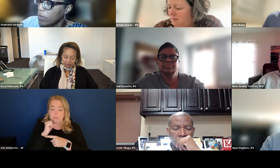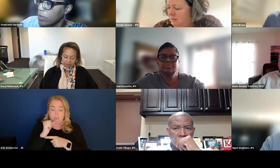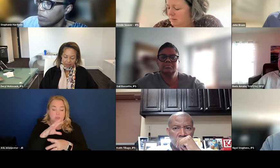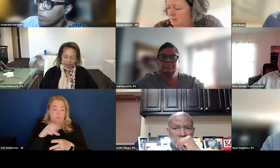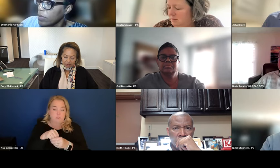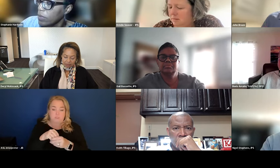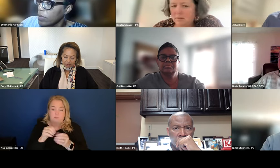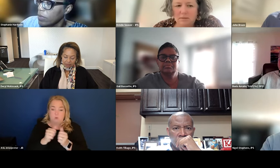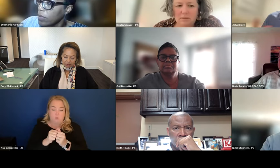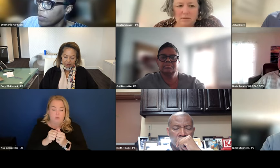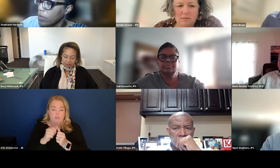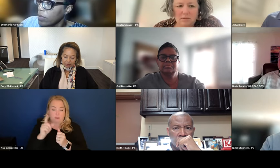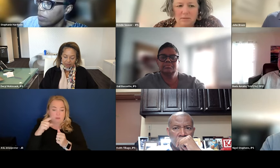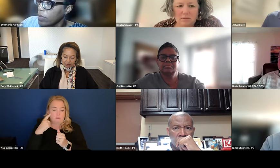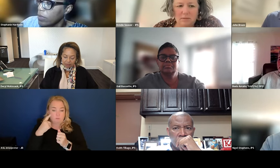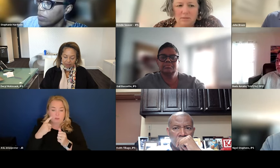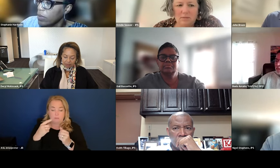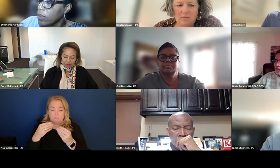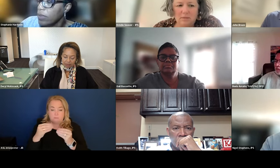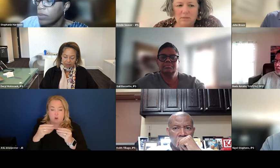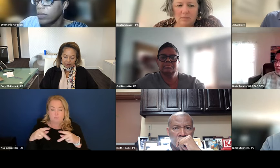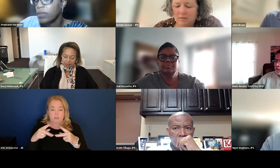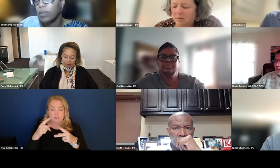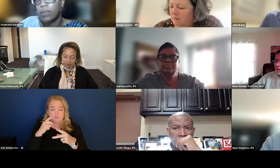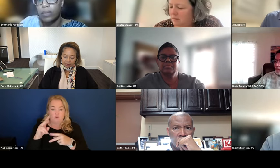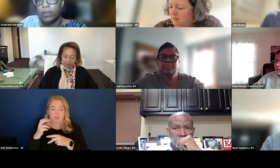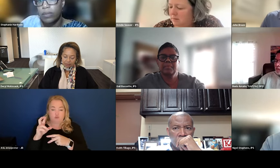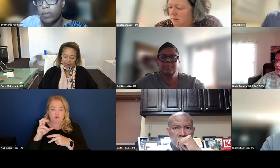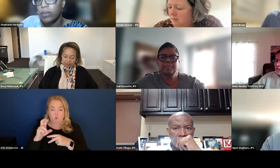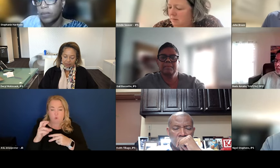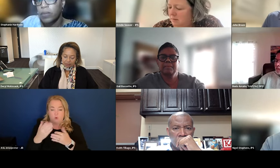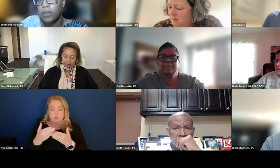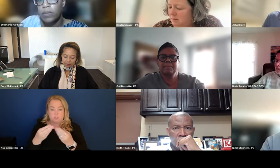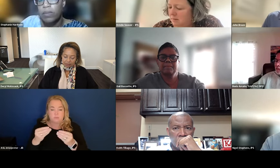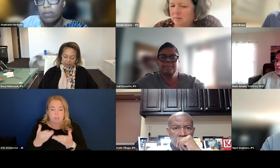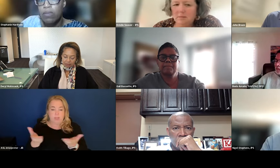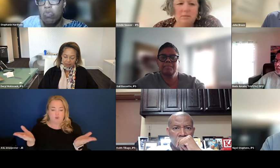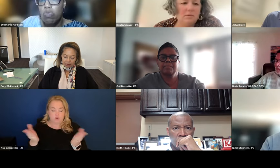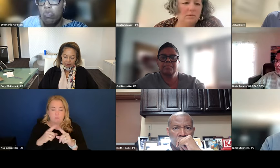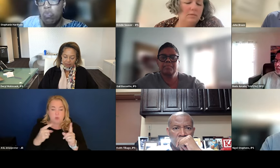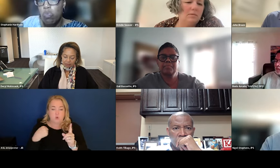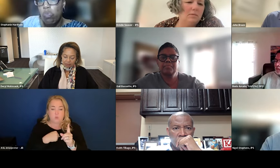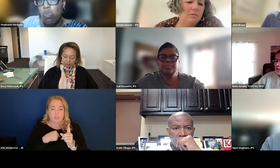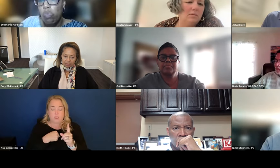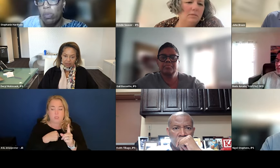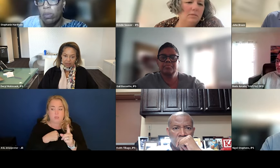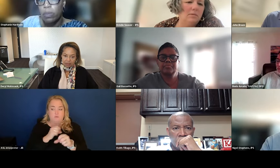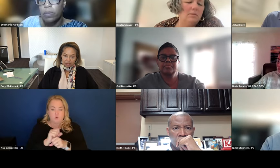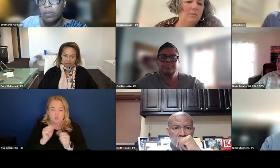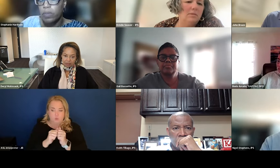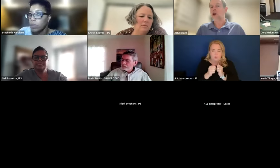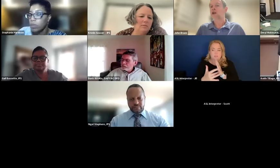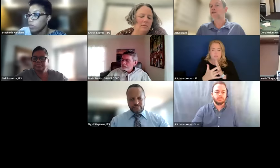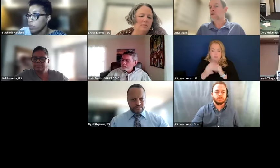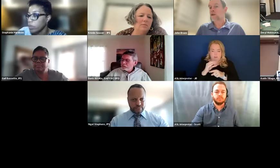participate in the government marketplace as a vendor or a supplier, but we have worked with tech companies